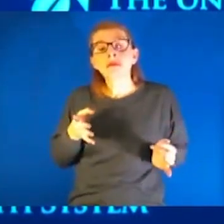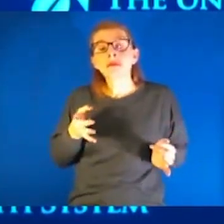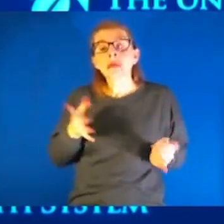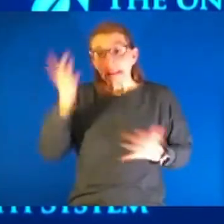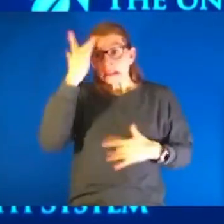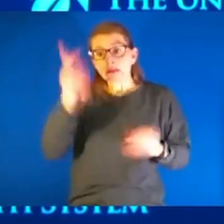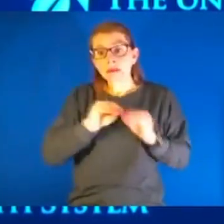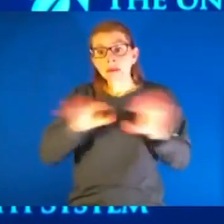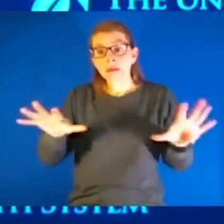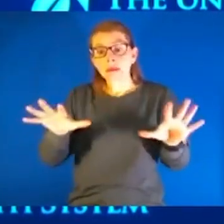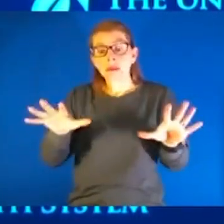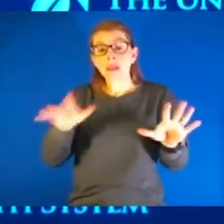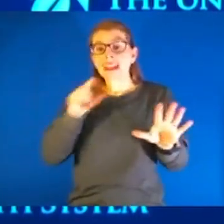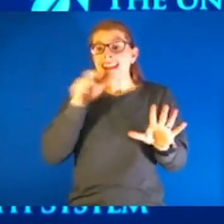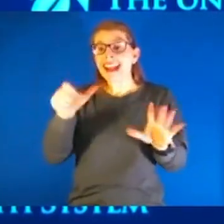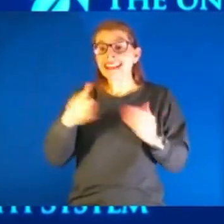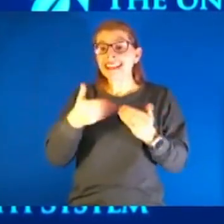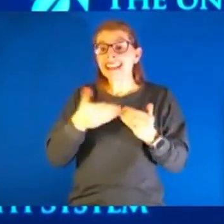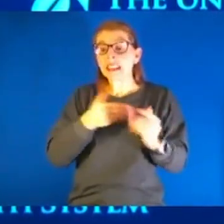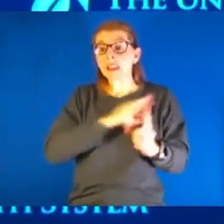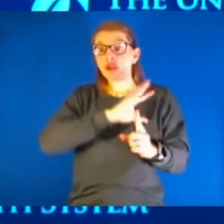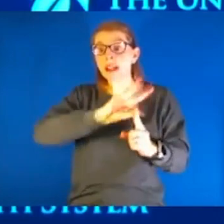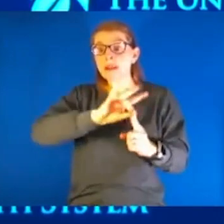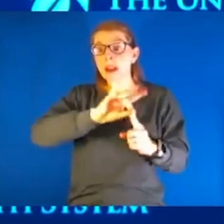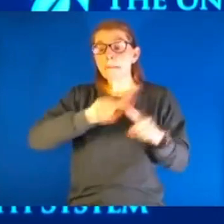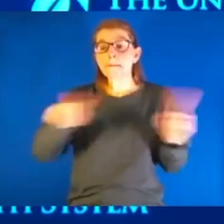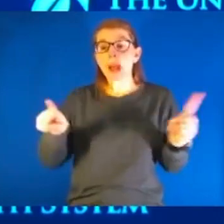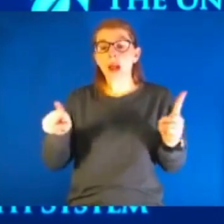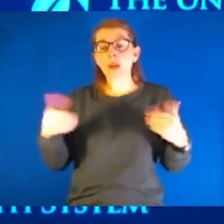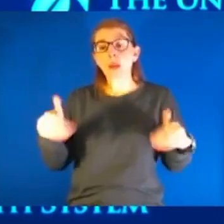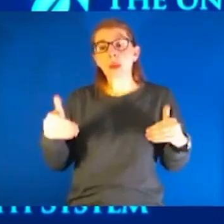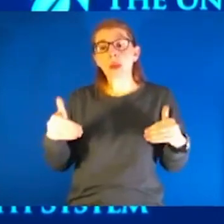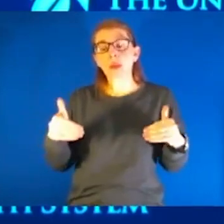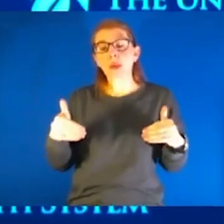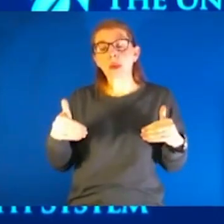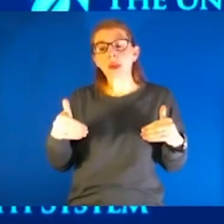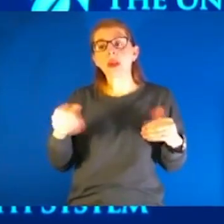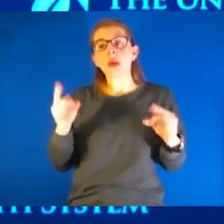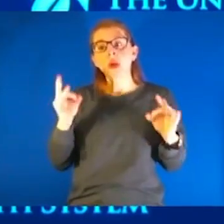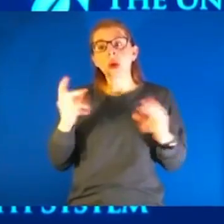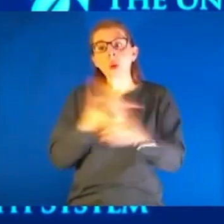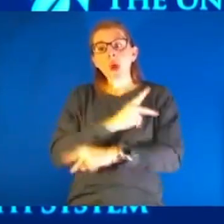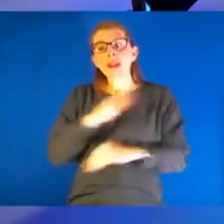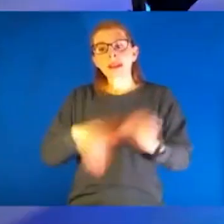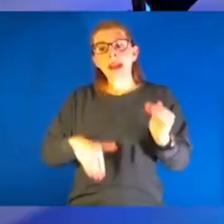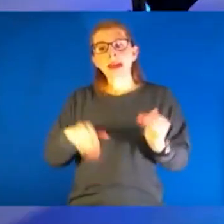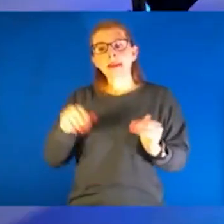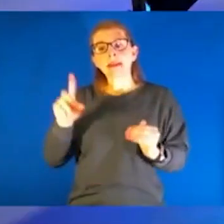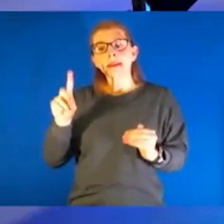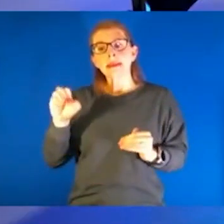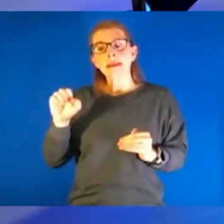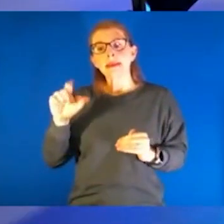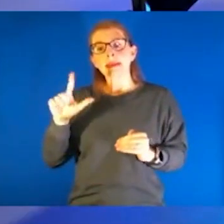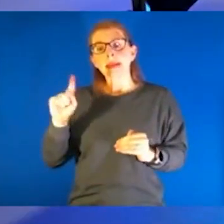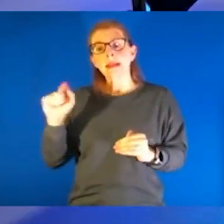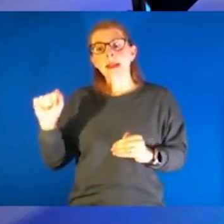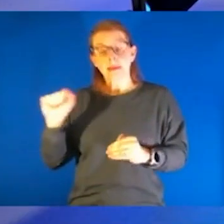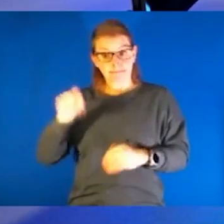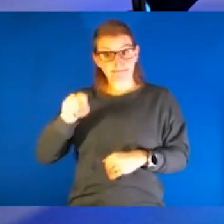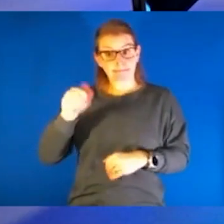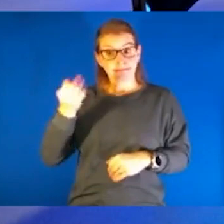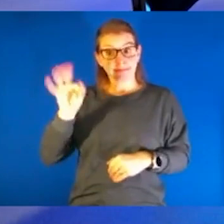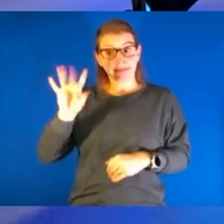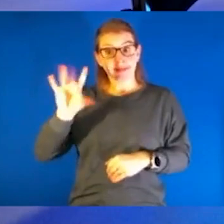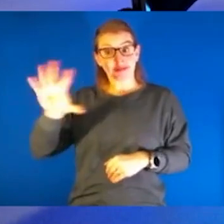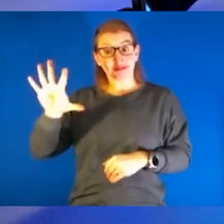as transmissible, but much more deadly than Delta, and we forget about that. Yeah, I mean, in 1985, the average life